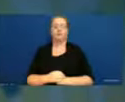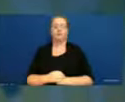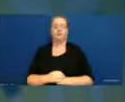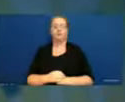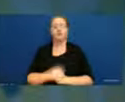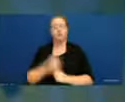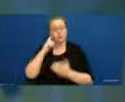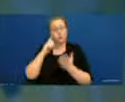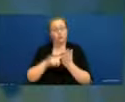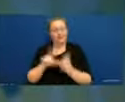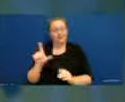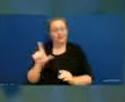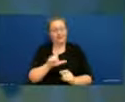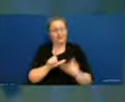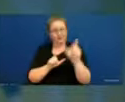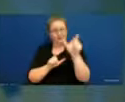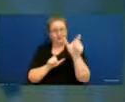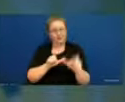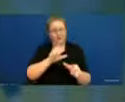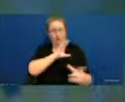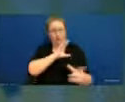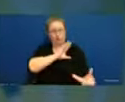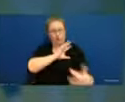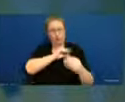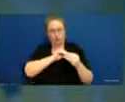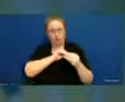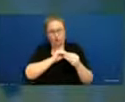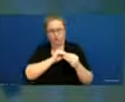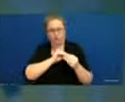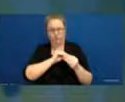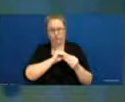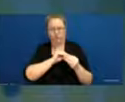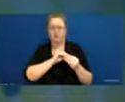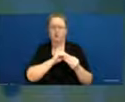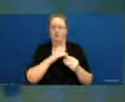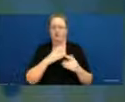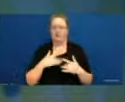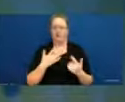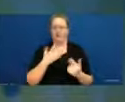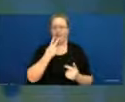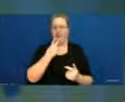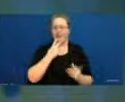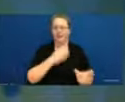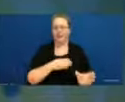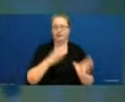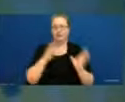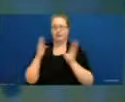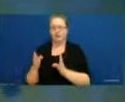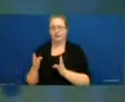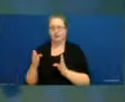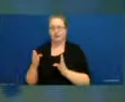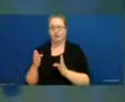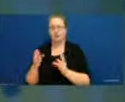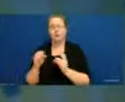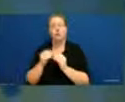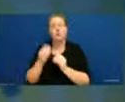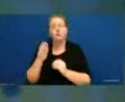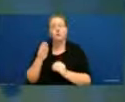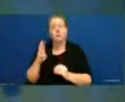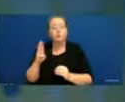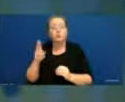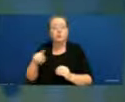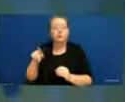the left-hand side, the cumulative total are cases from January 1st until November 5th. And then